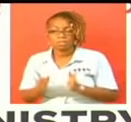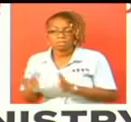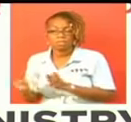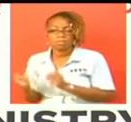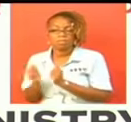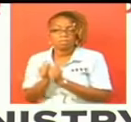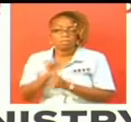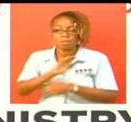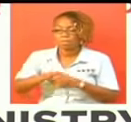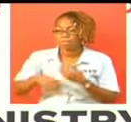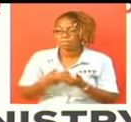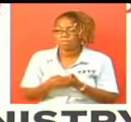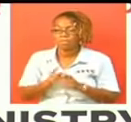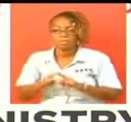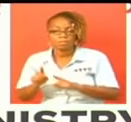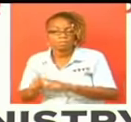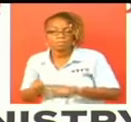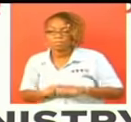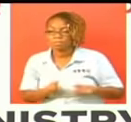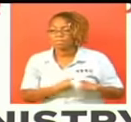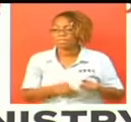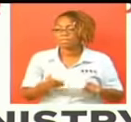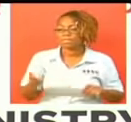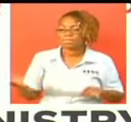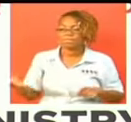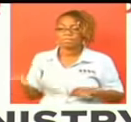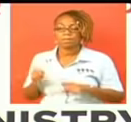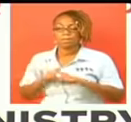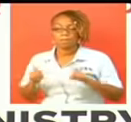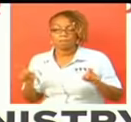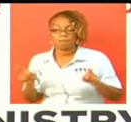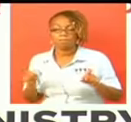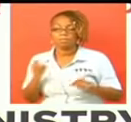but that is something that the sporting bodies can reach out to the